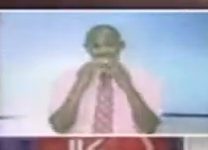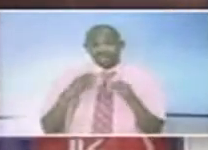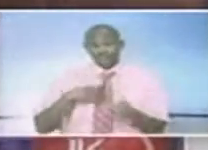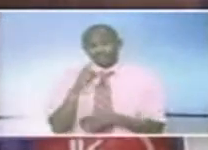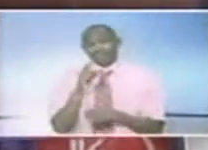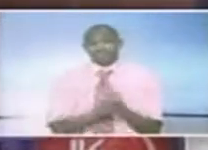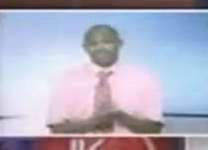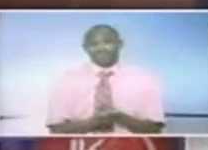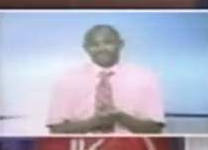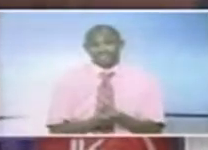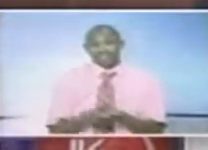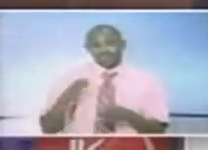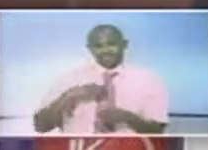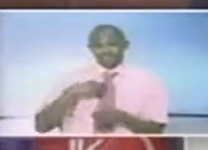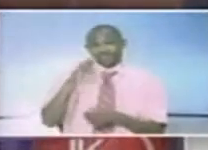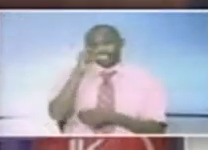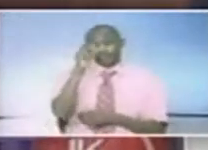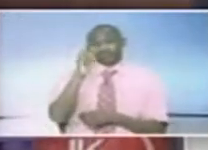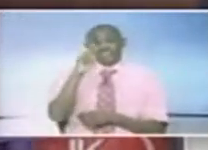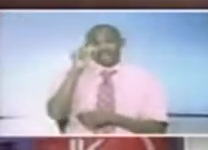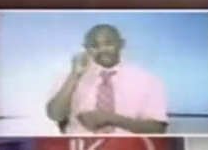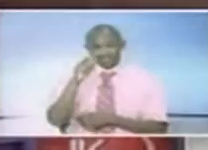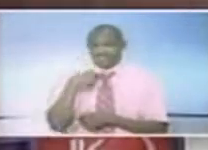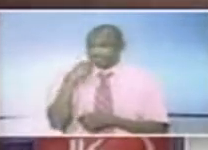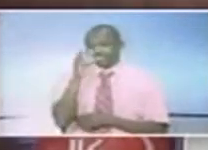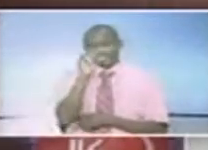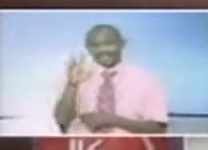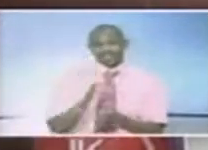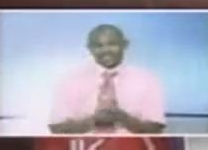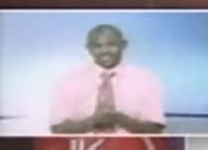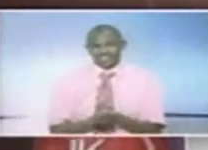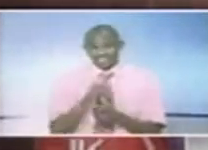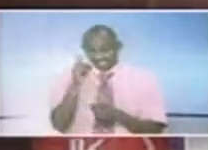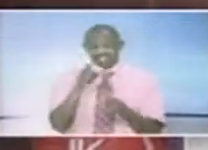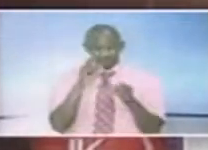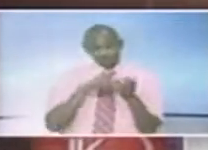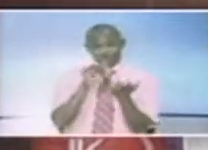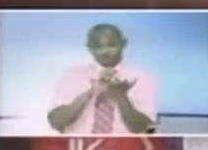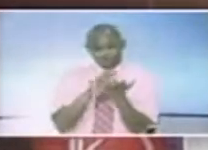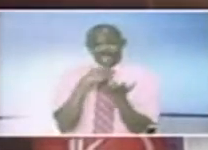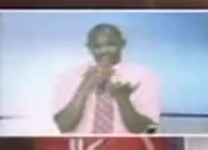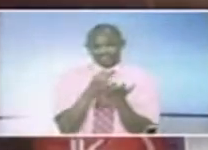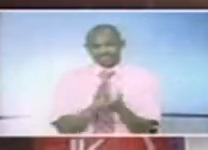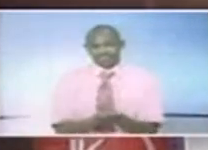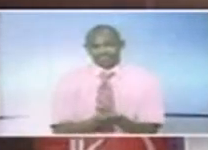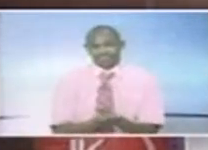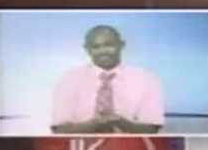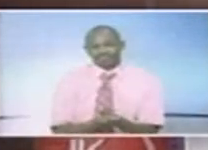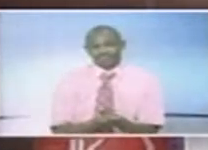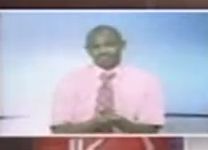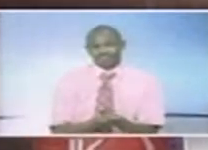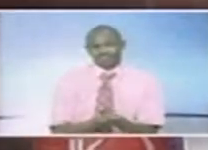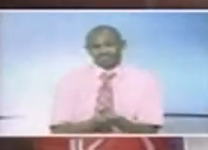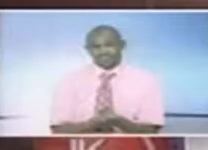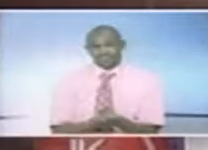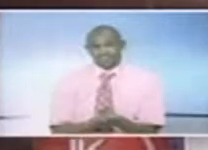at Samsung. But do I say it's a gadget? Okay.